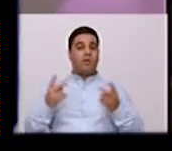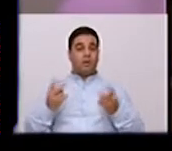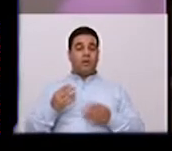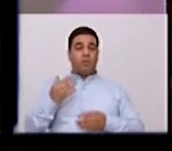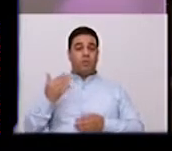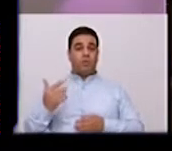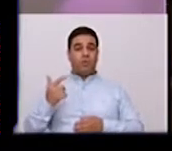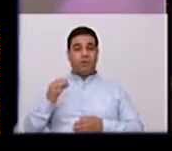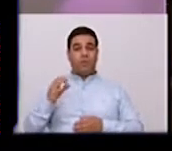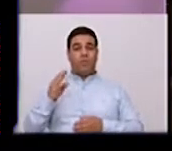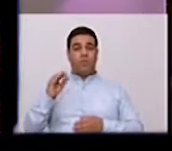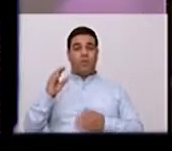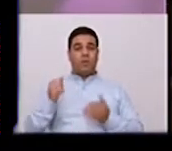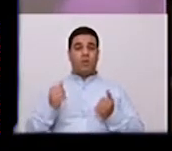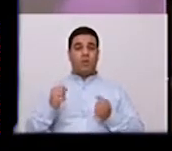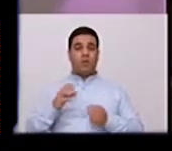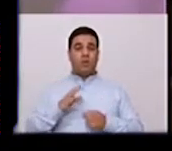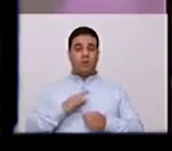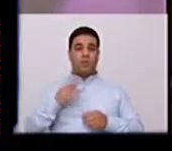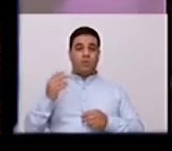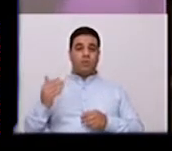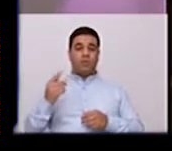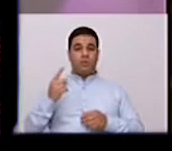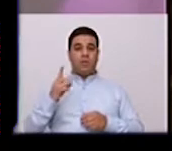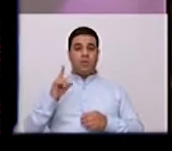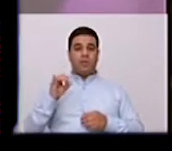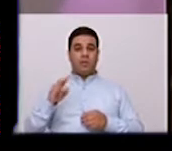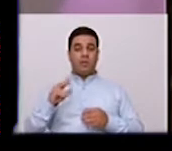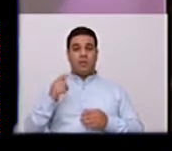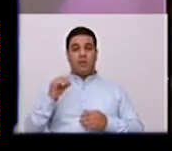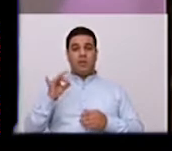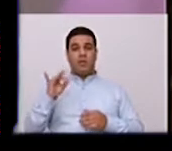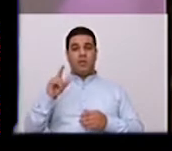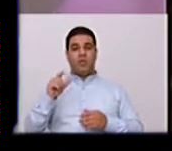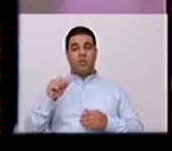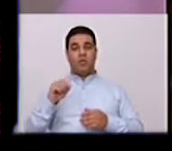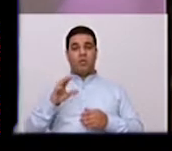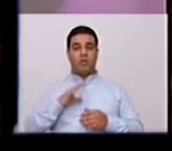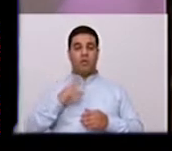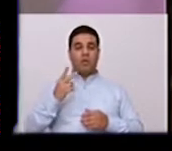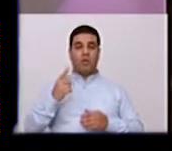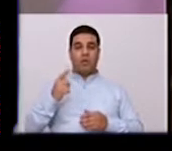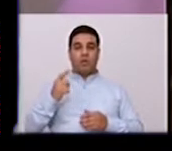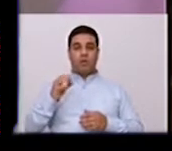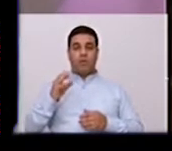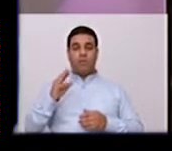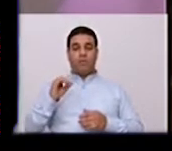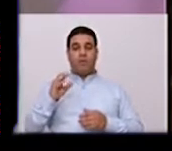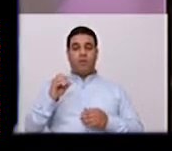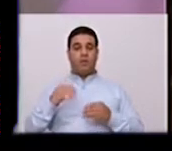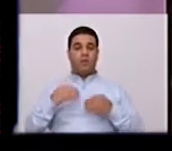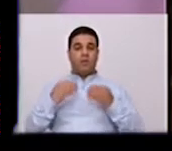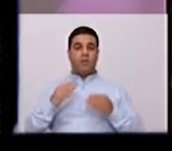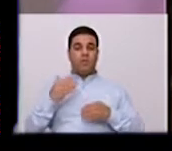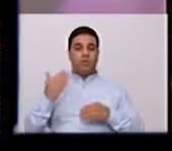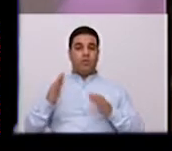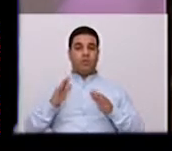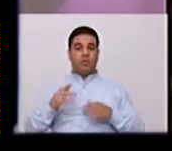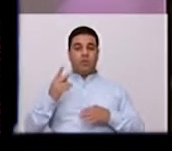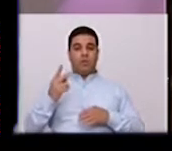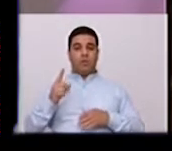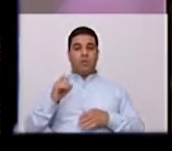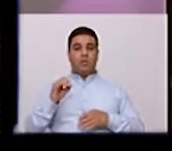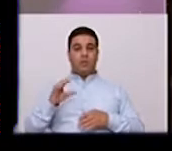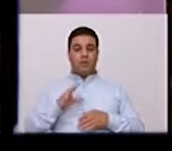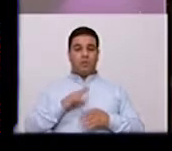Bunda gamet olganimizda bitta belgisi bo'yicha getrozigota bo'lganligi uchun ikkita gametni beradi. Bu yerda esa ikkita belgi